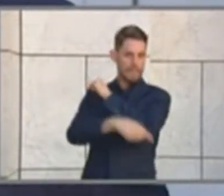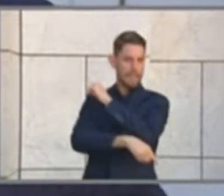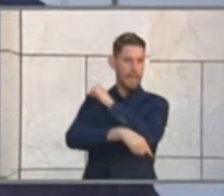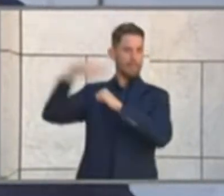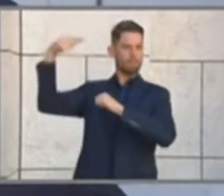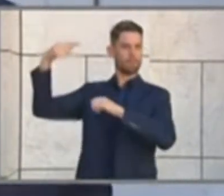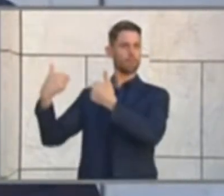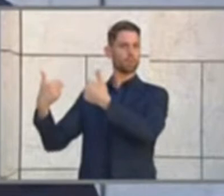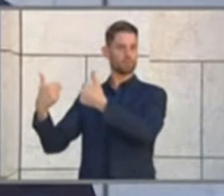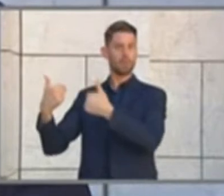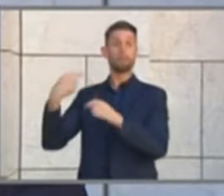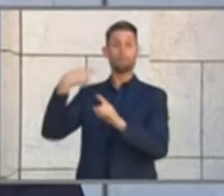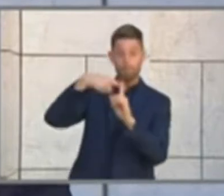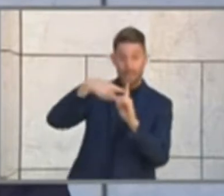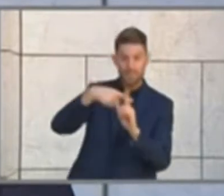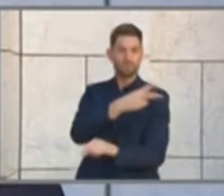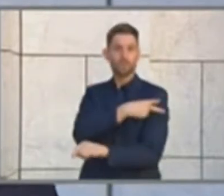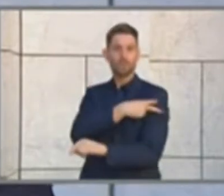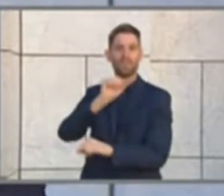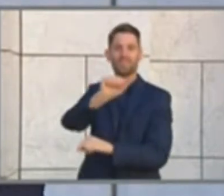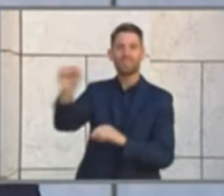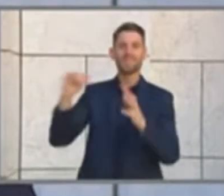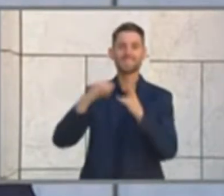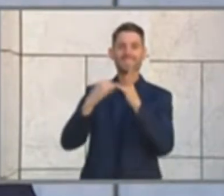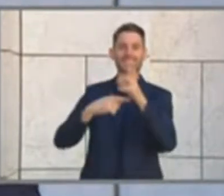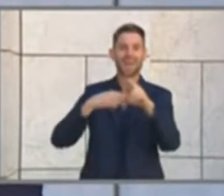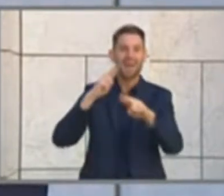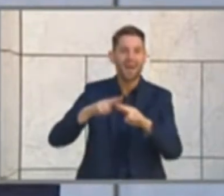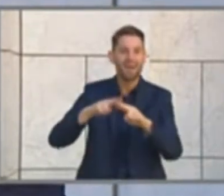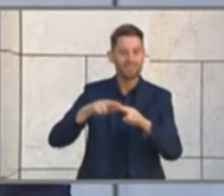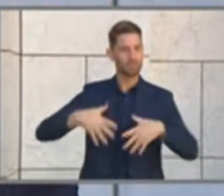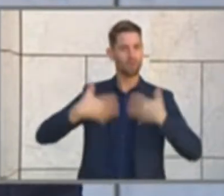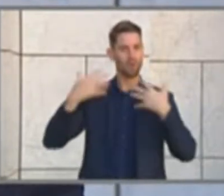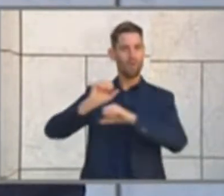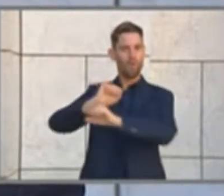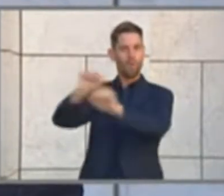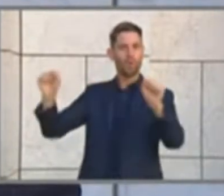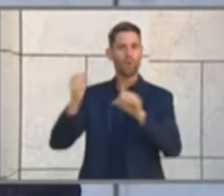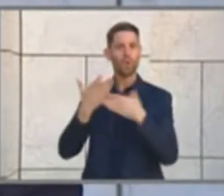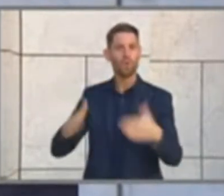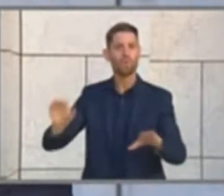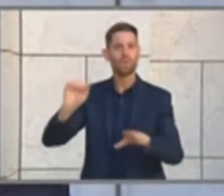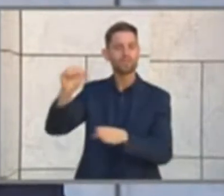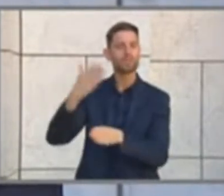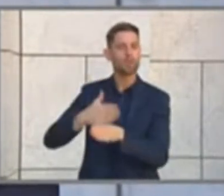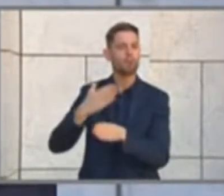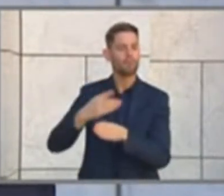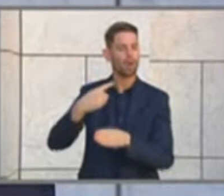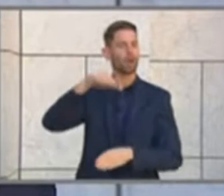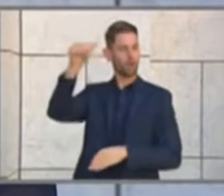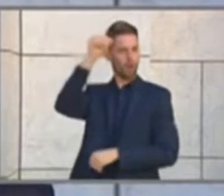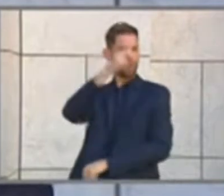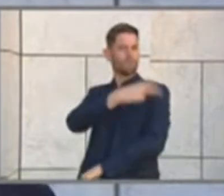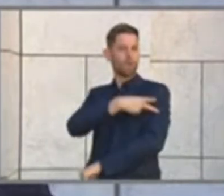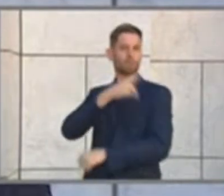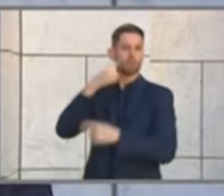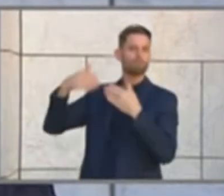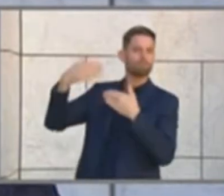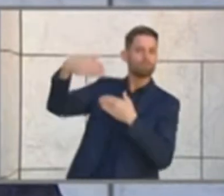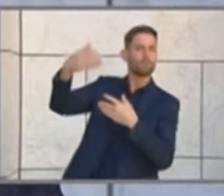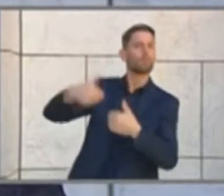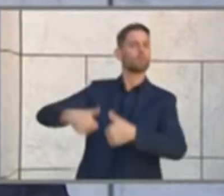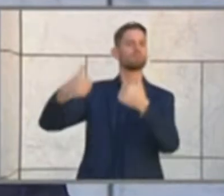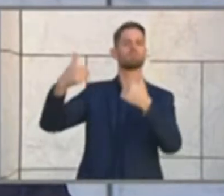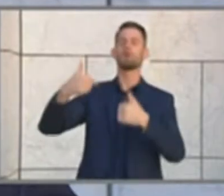think that's what they're seeking and they're looking forward to, and I'm sure that will be the outcome for them. And so we're going to